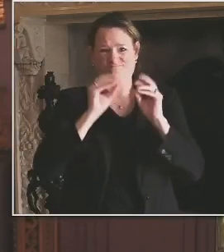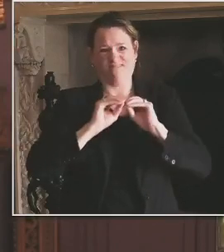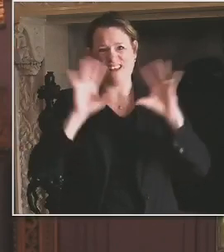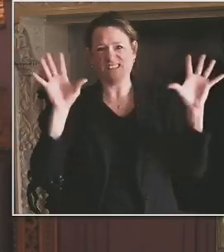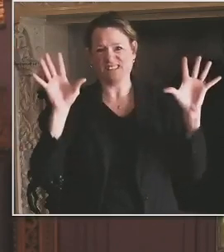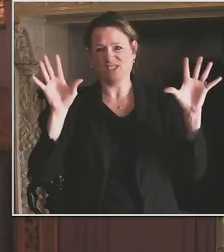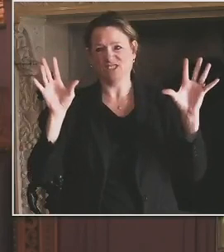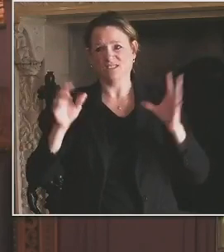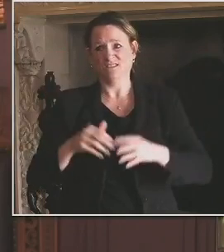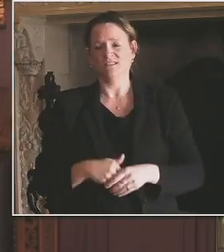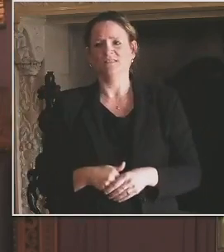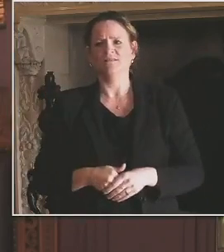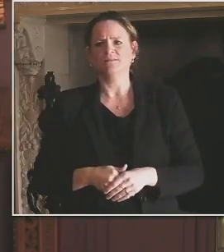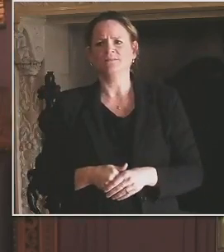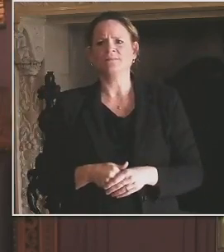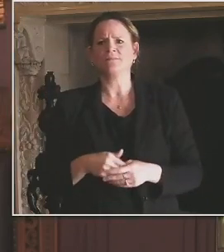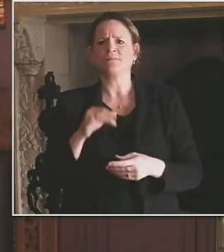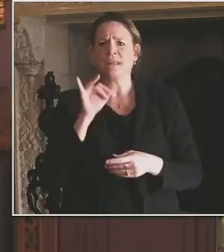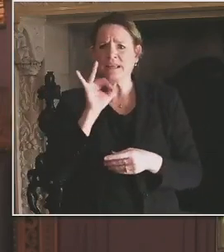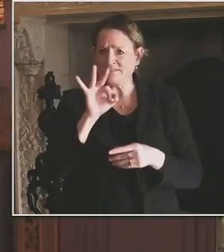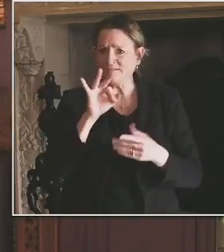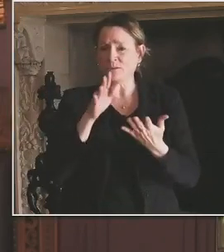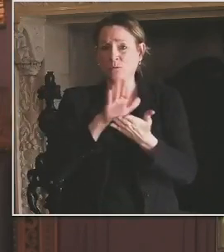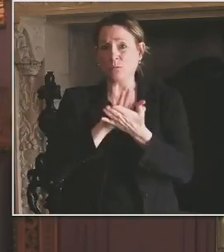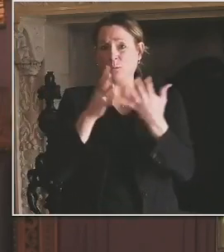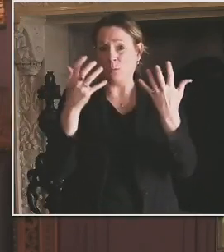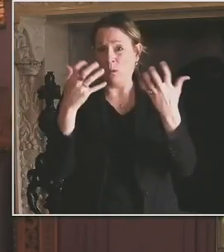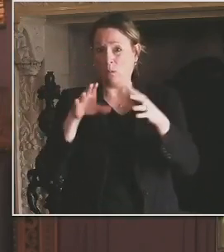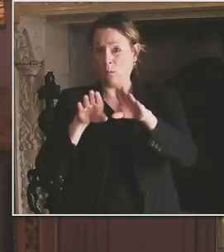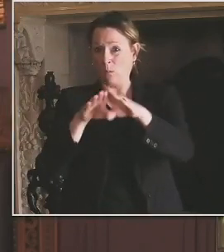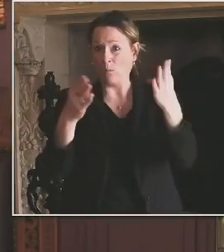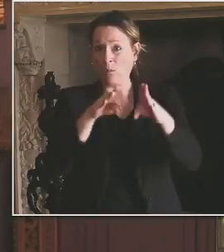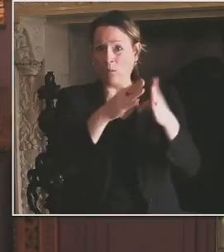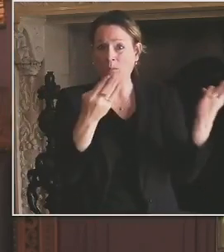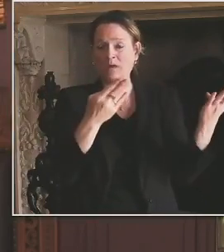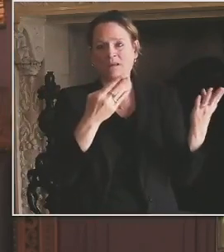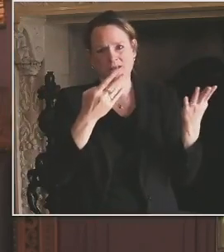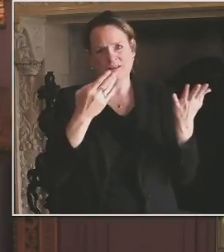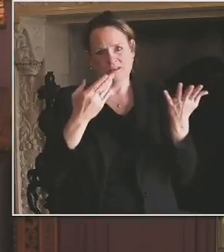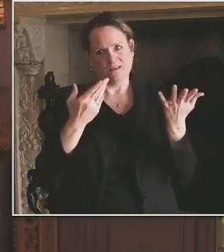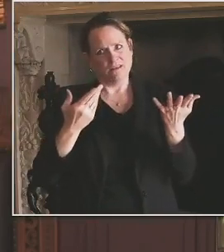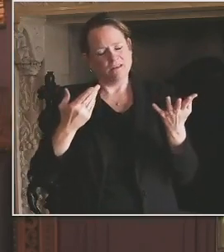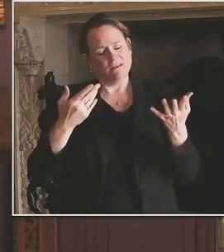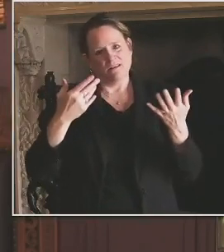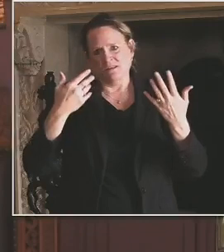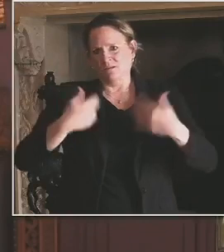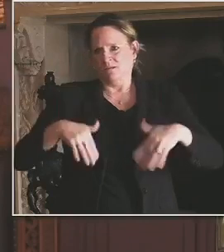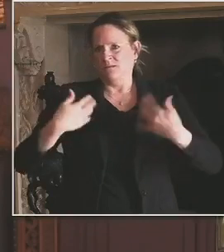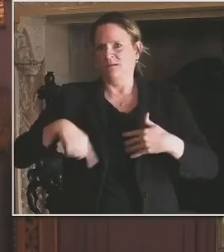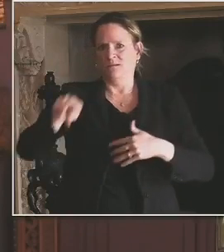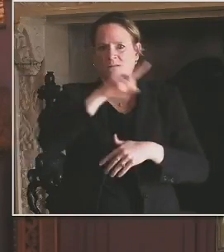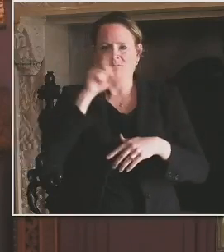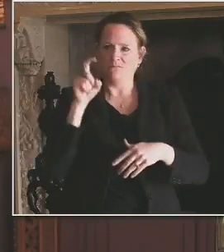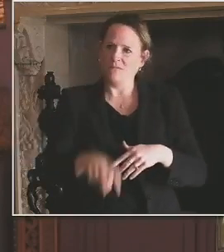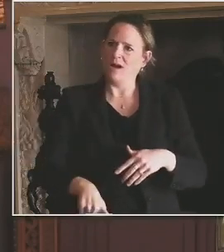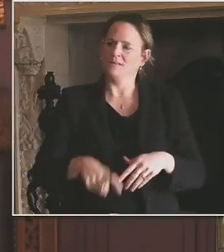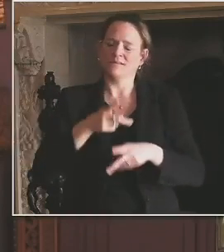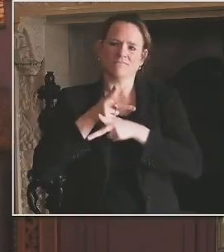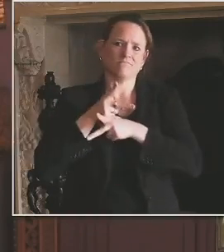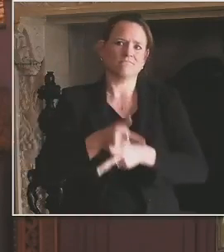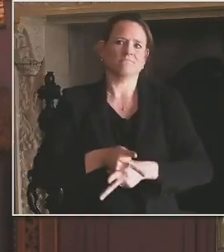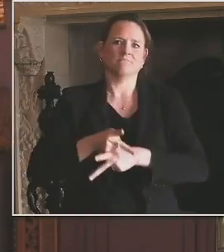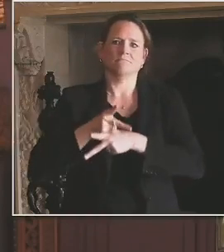safely, we need to all get behind. I know not everybody has a kid in school, but you also know how important schools are to our